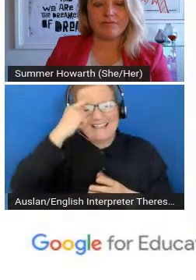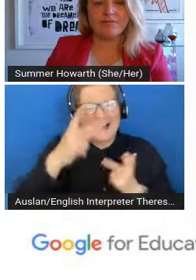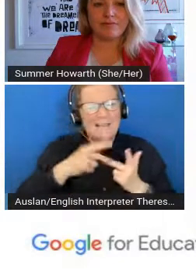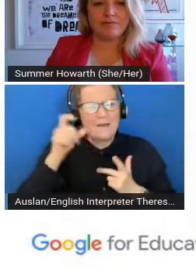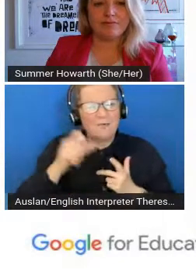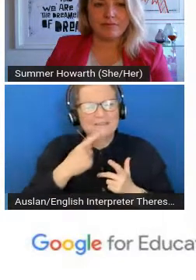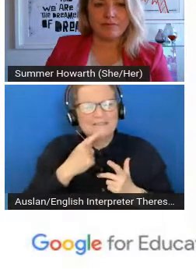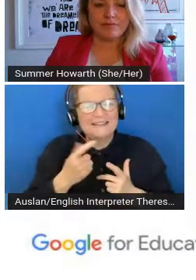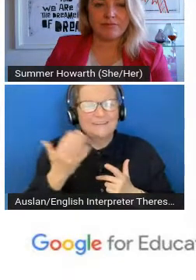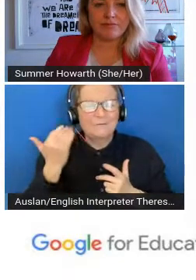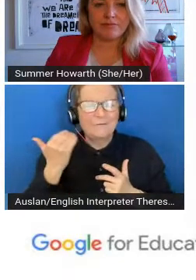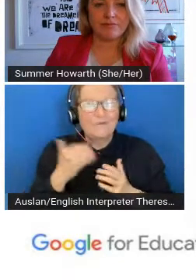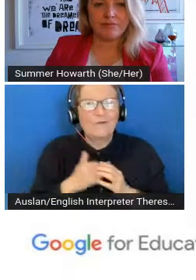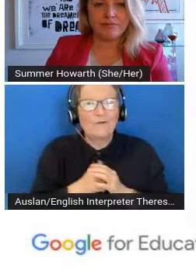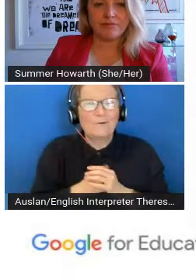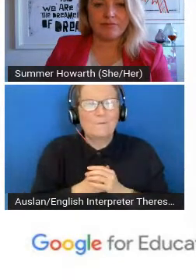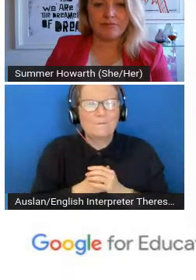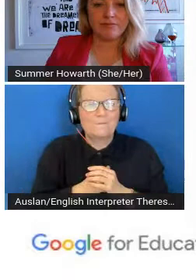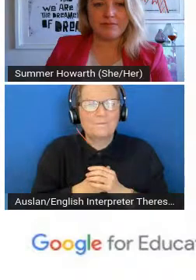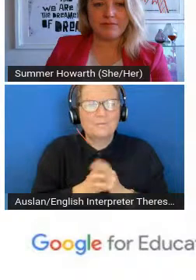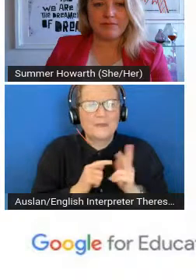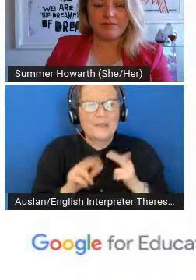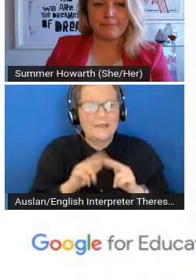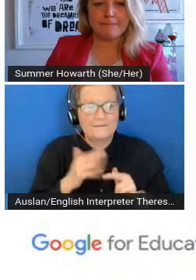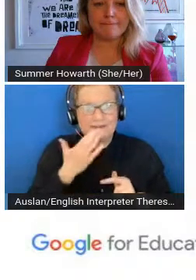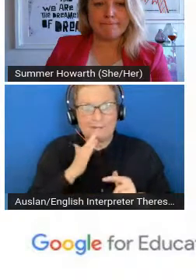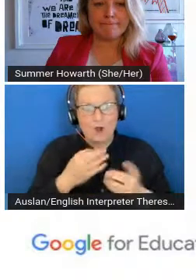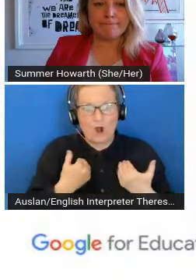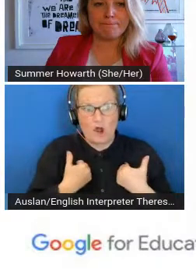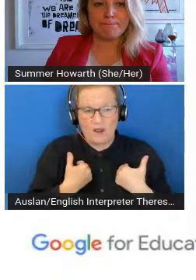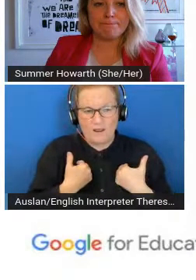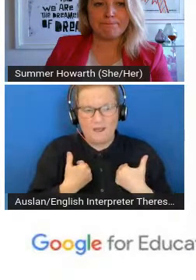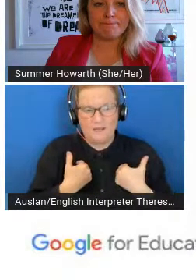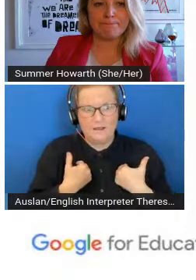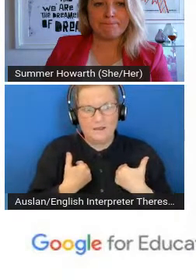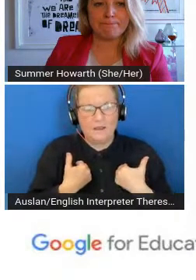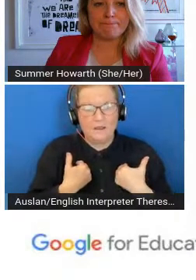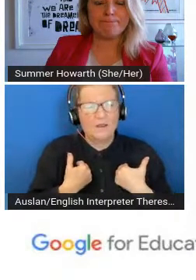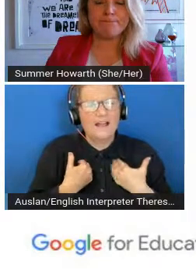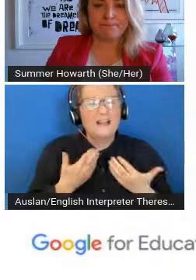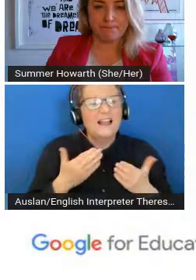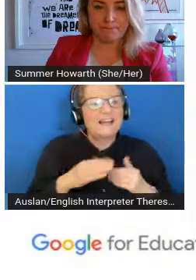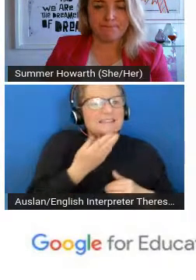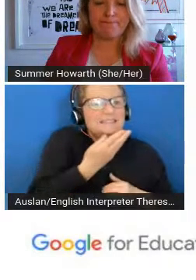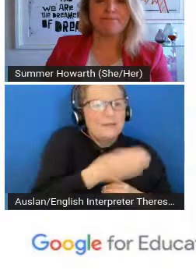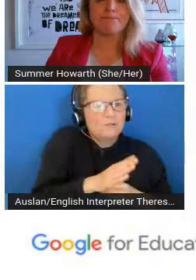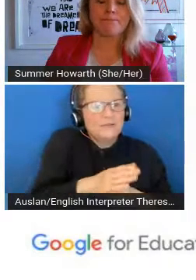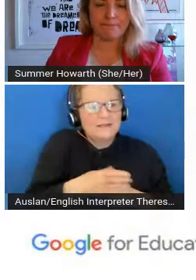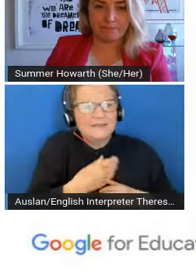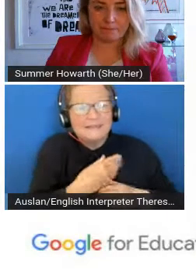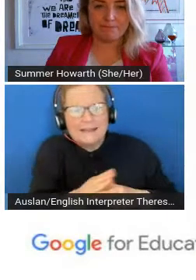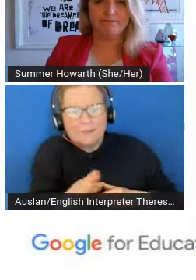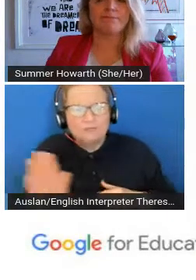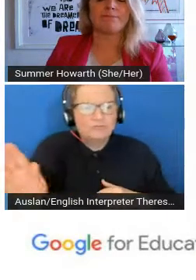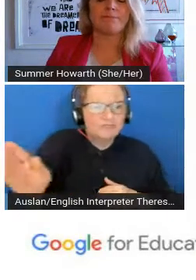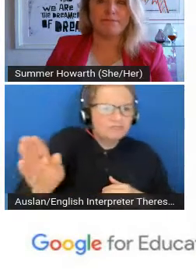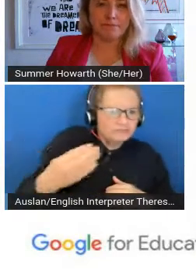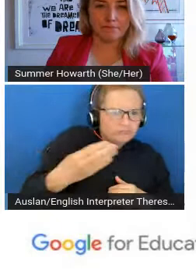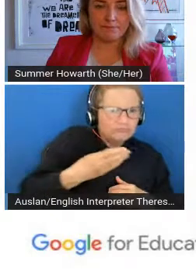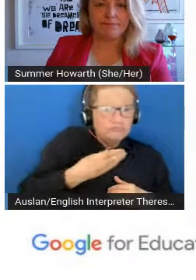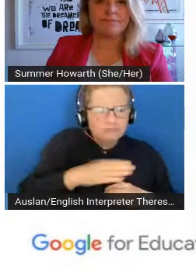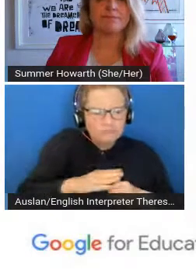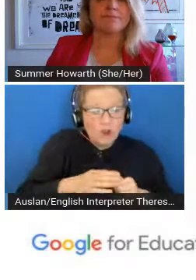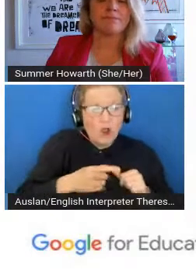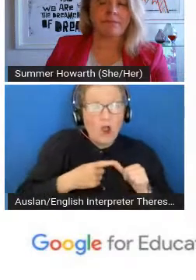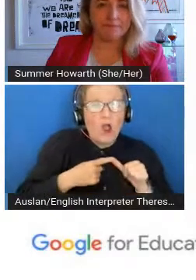idea of if Summer and I were just playing table tennis, like I'm asking a question, Summer answers, I ask a question,